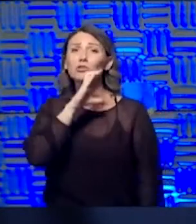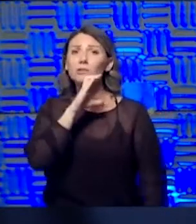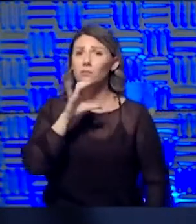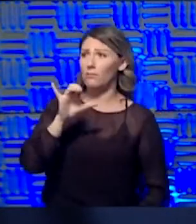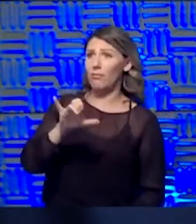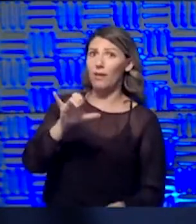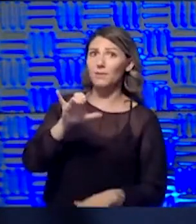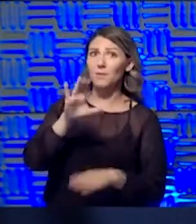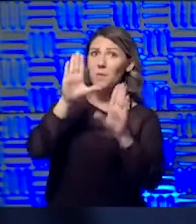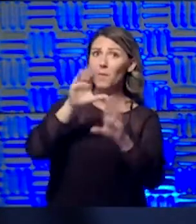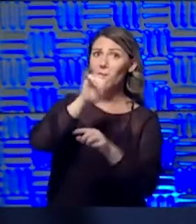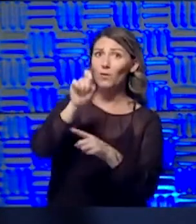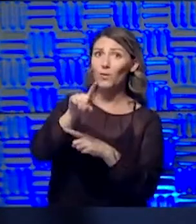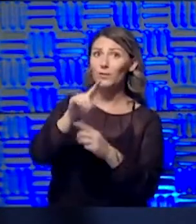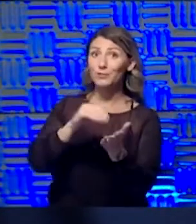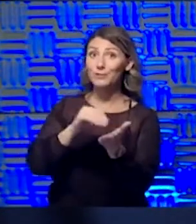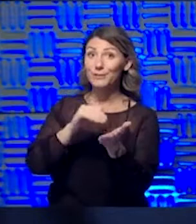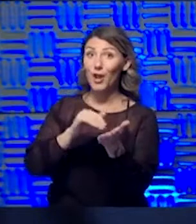great question. Dr. Hawk.